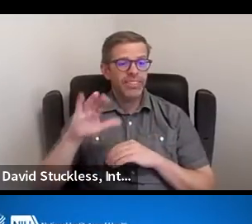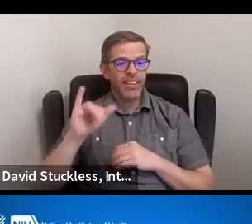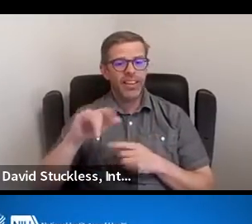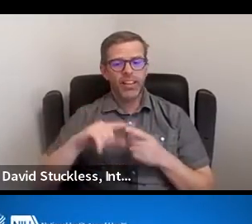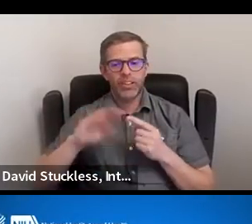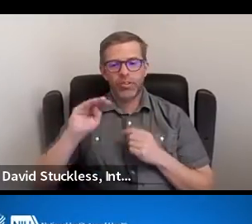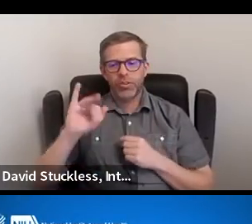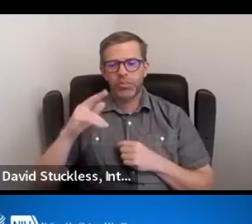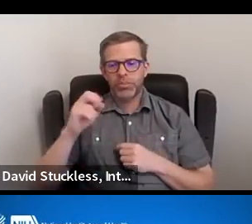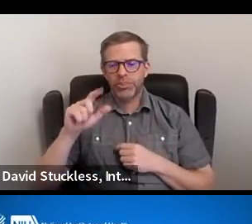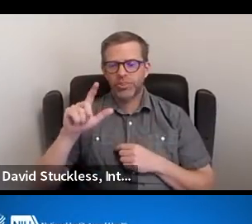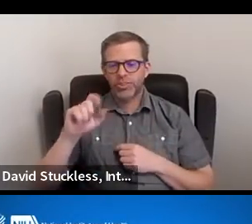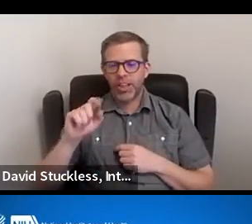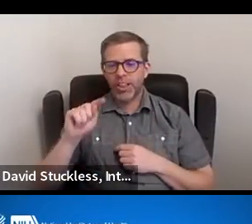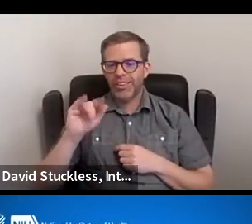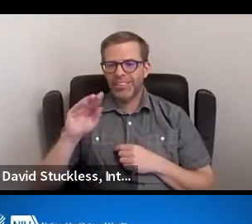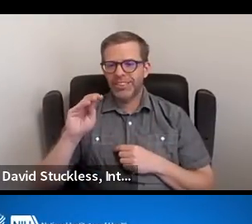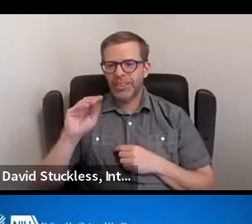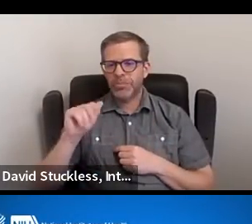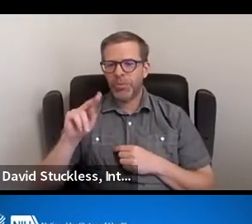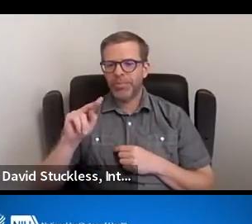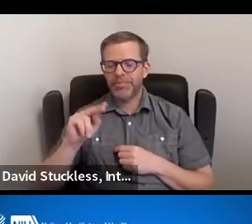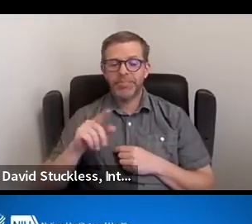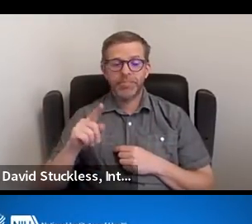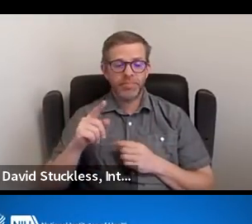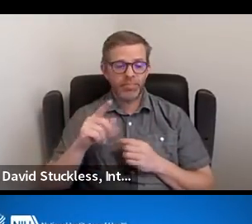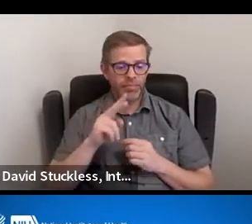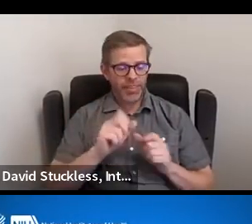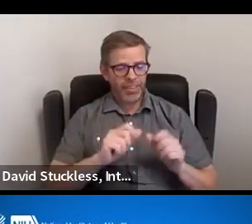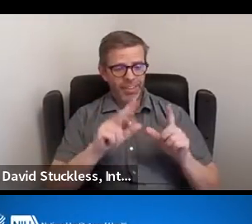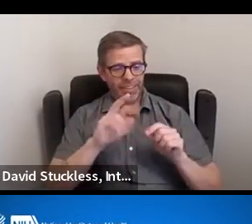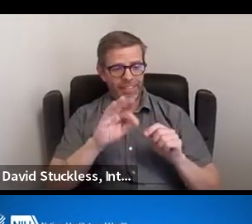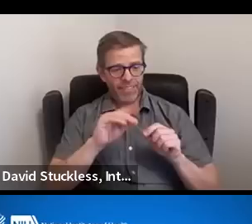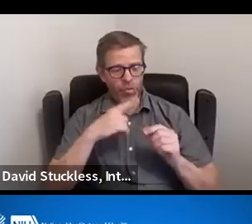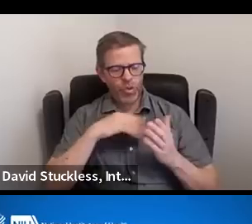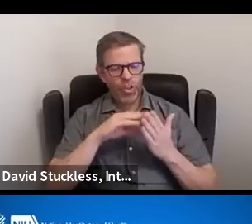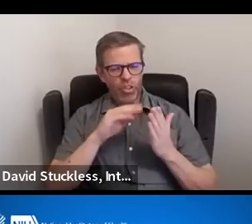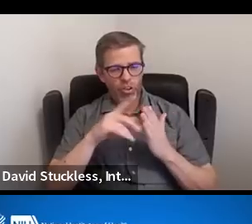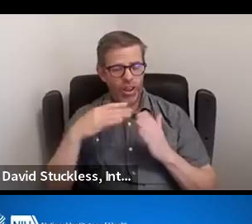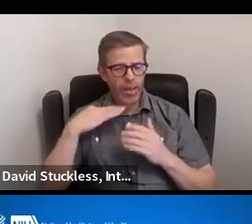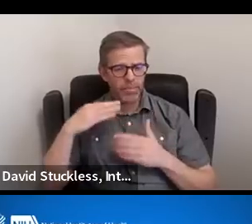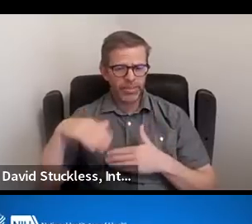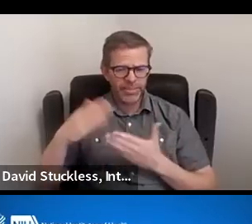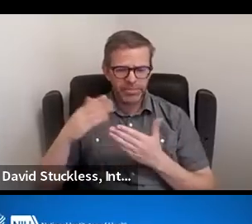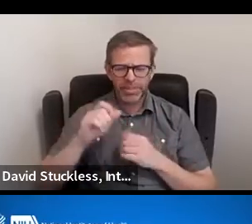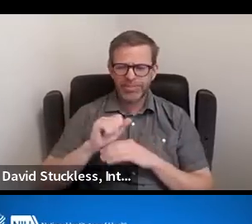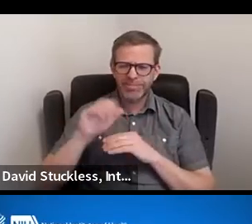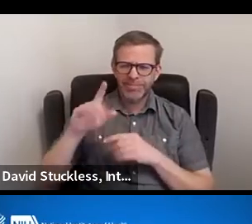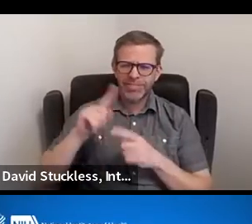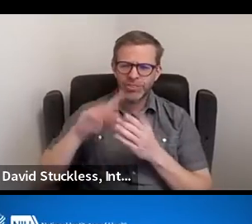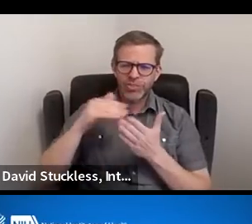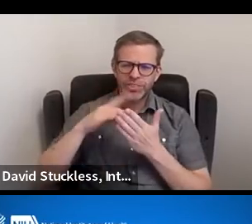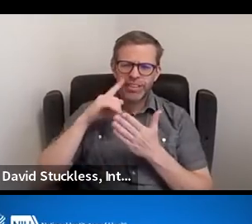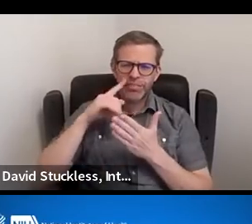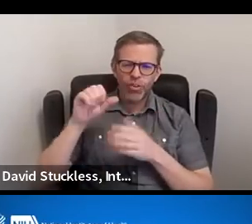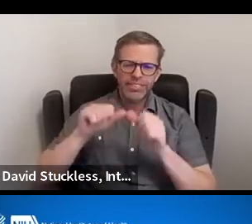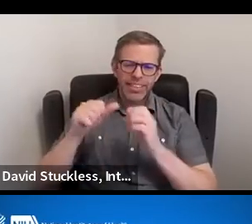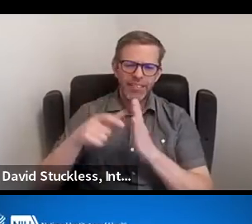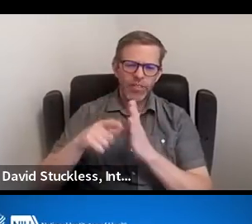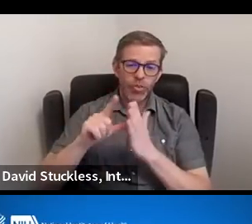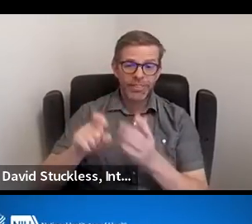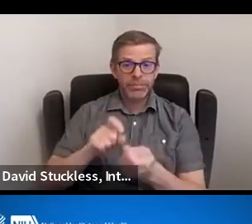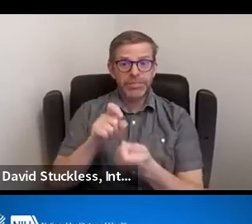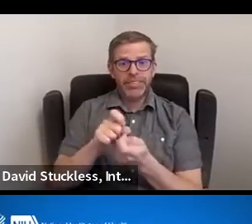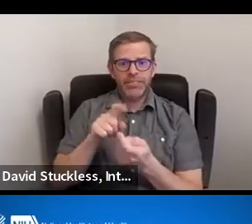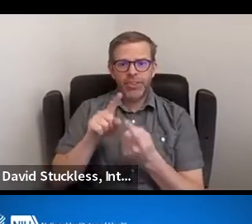Michelle Timmerman. In the video, we learned that when an application is submitted, it's sent to the Center for Scientific Review,